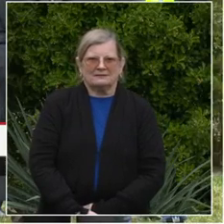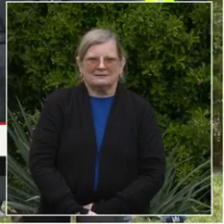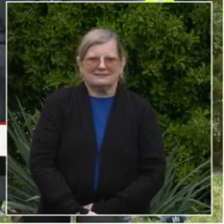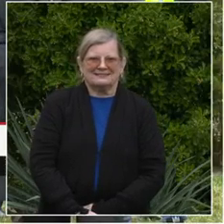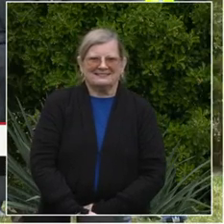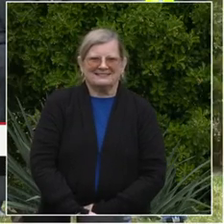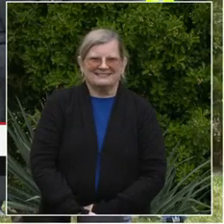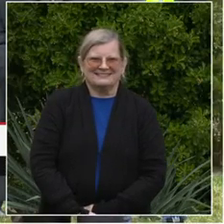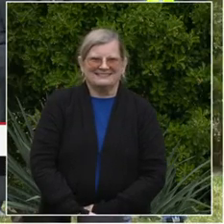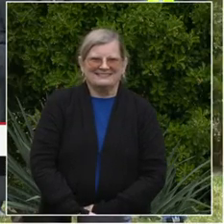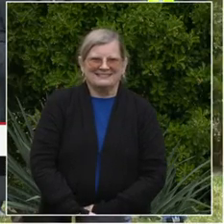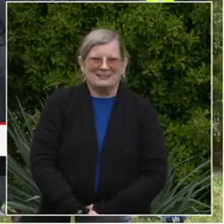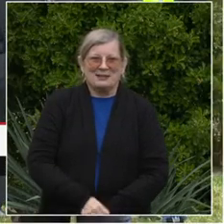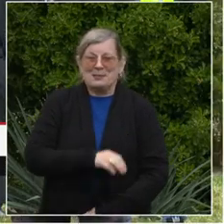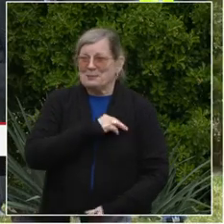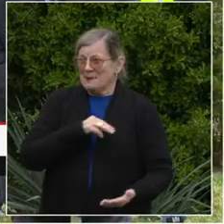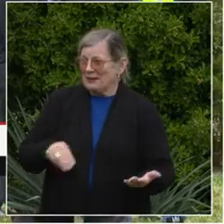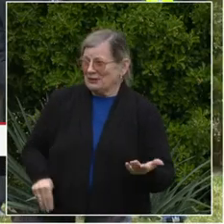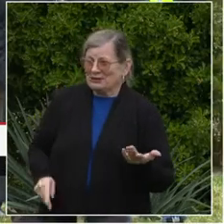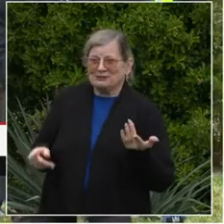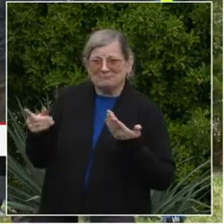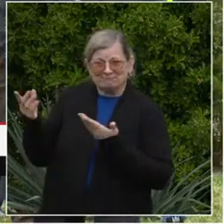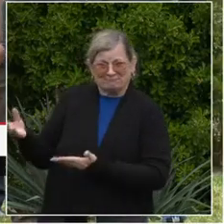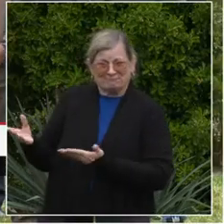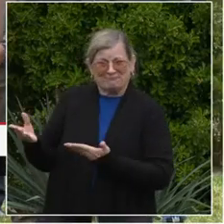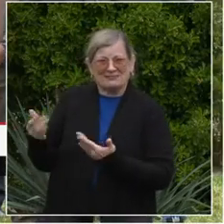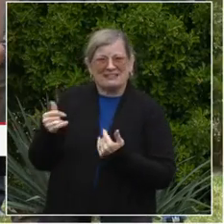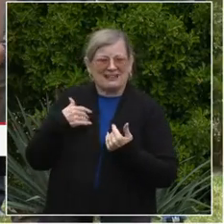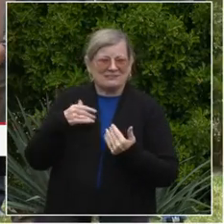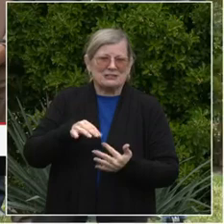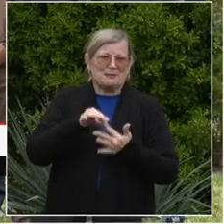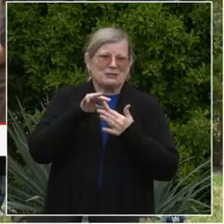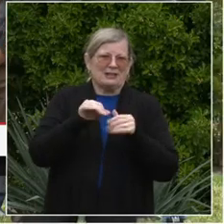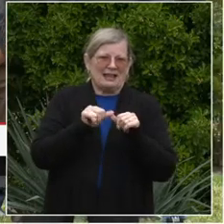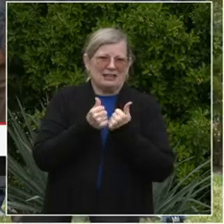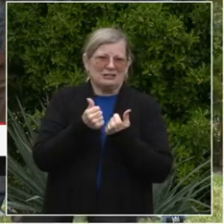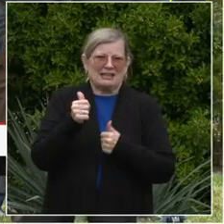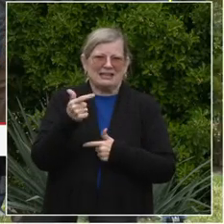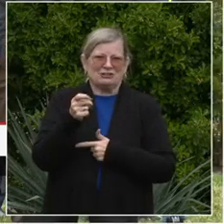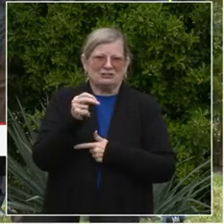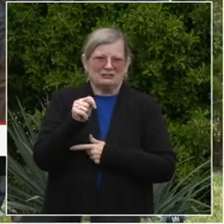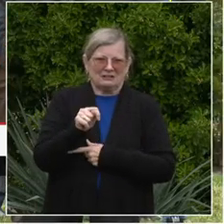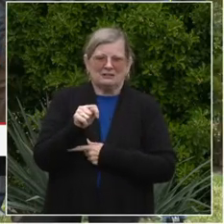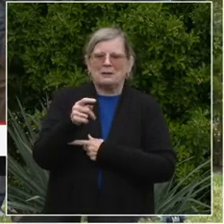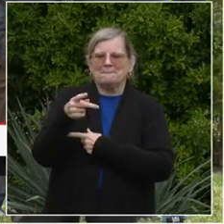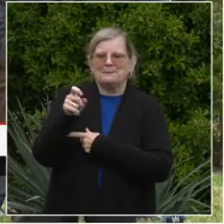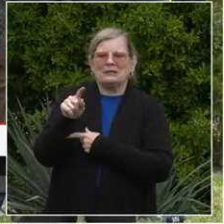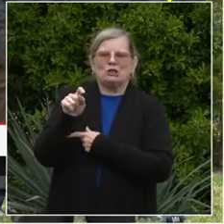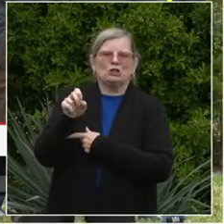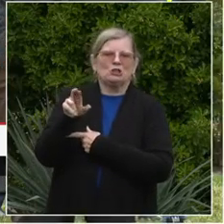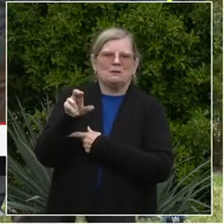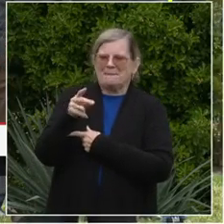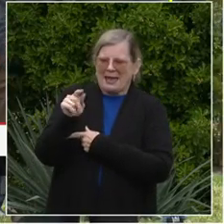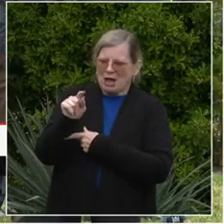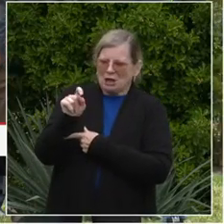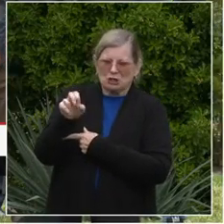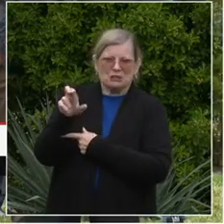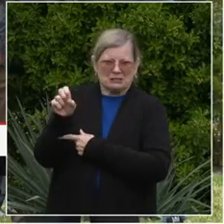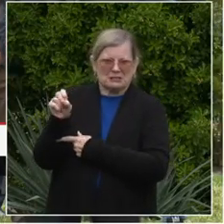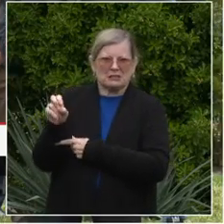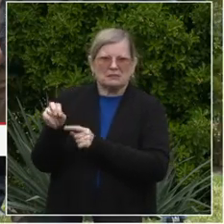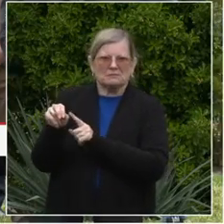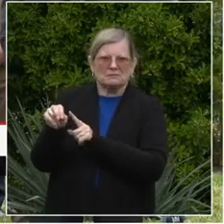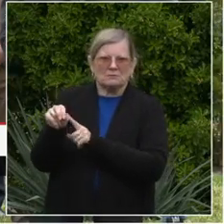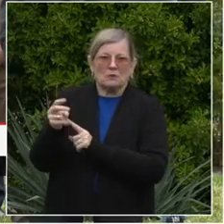the mayor and Special Agent Patterson, they both highlighted the phone number and the text tip